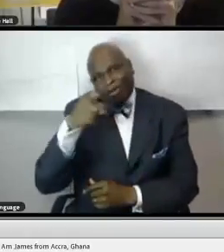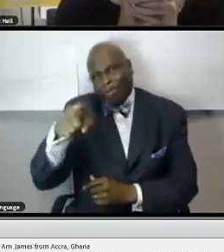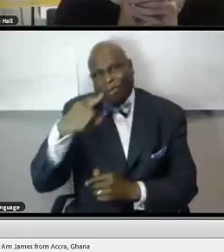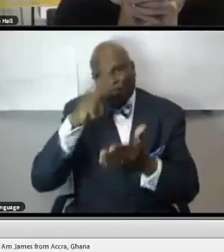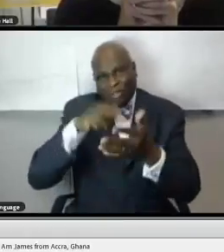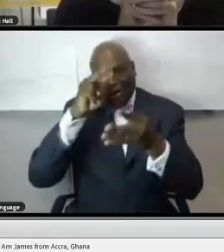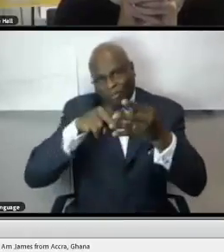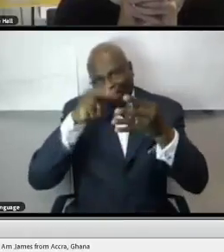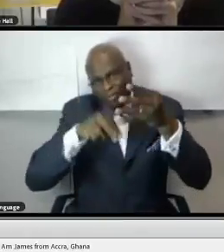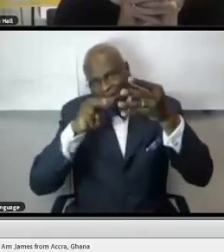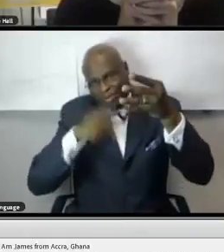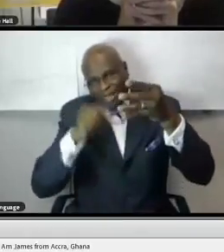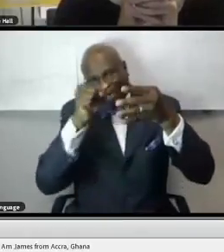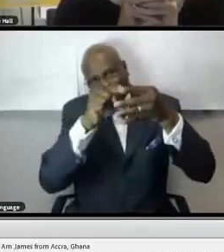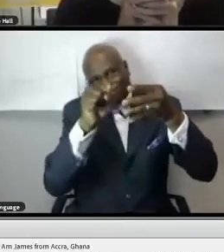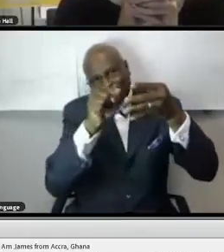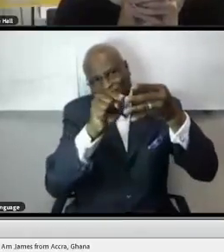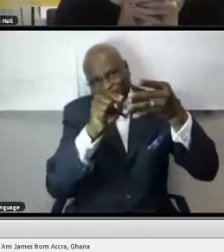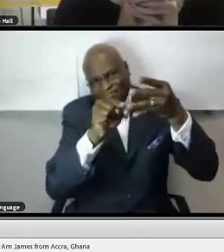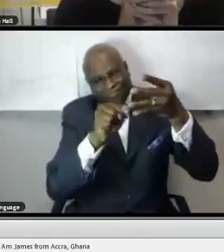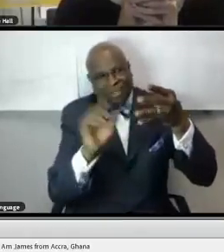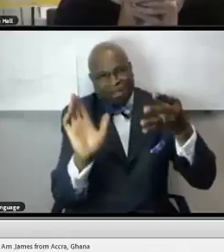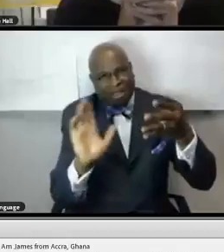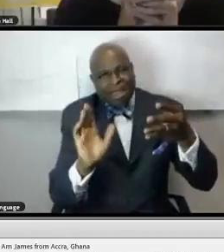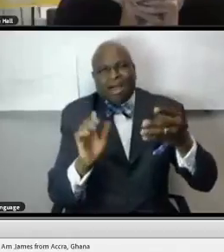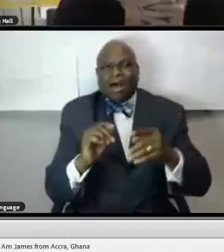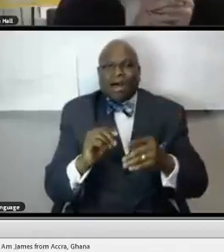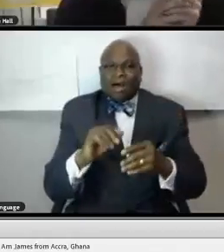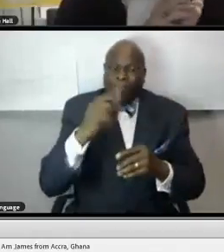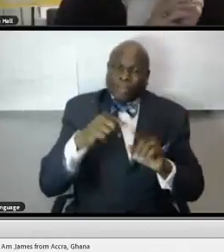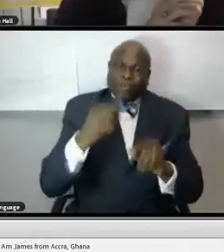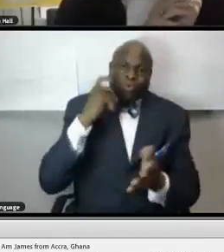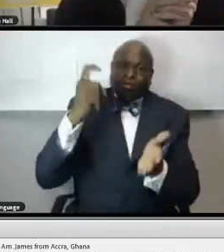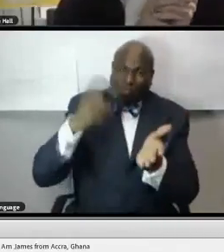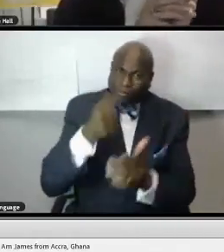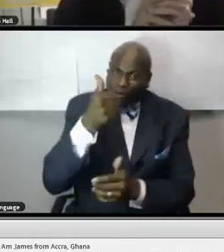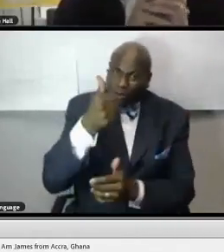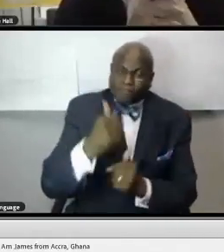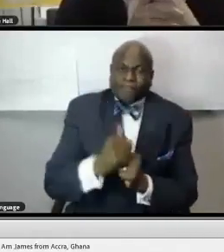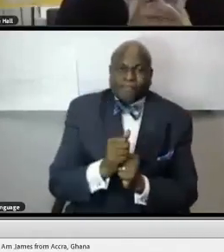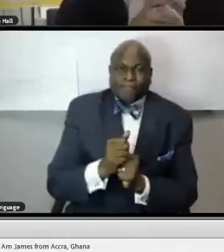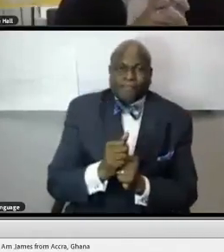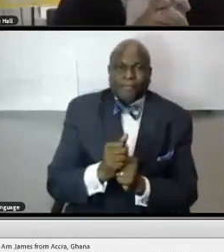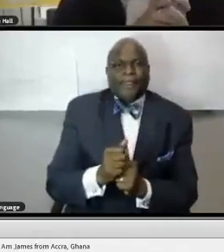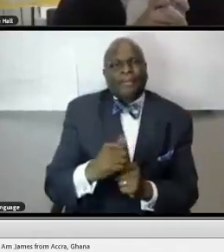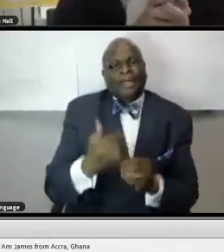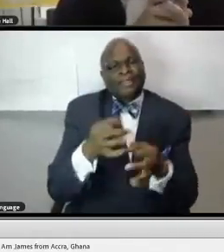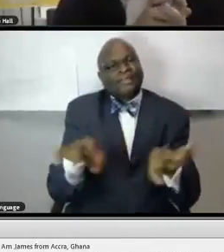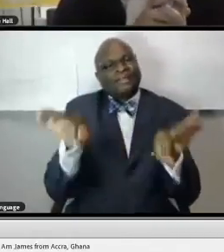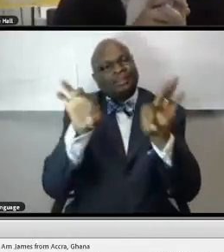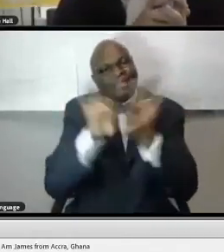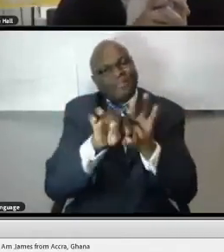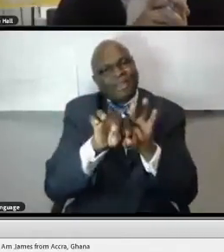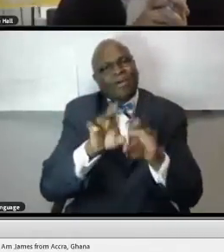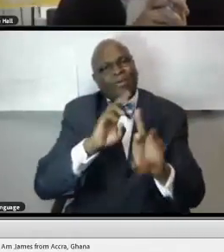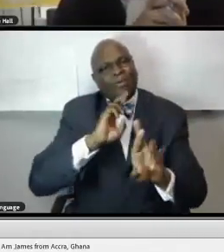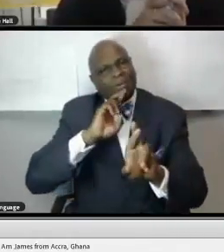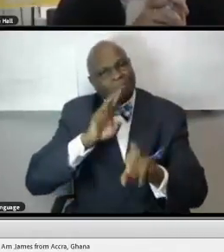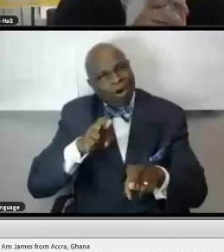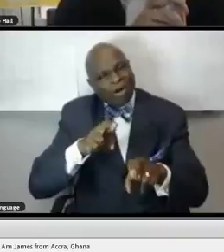out every item here on this chart or slide, but you'll see that there are significant reports